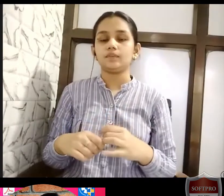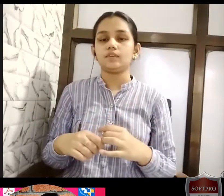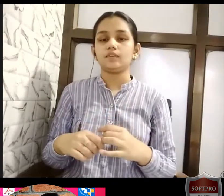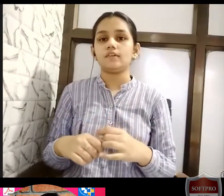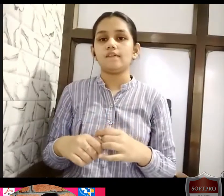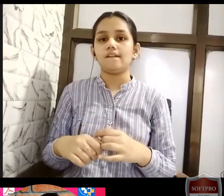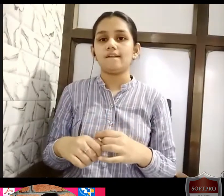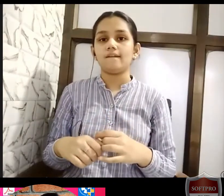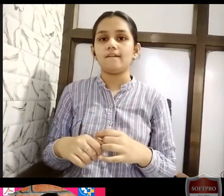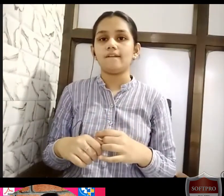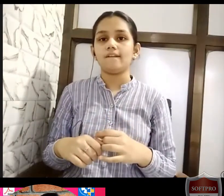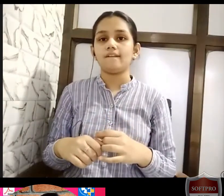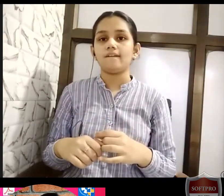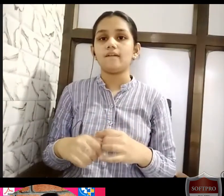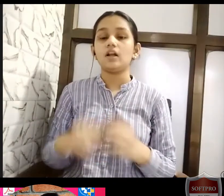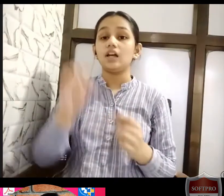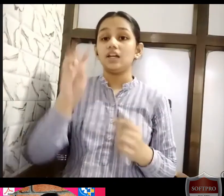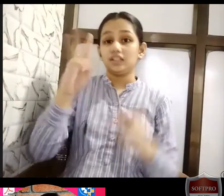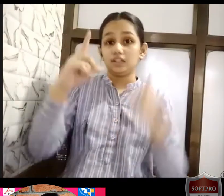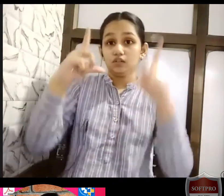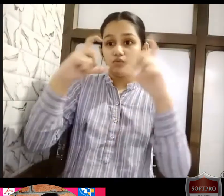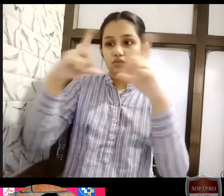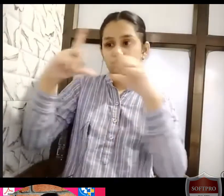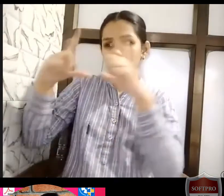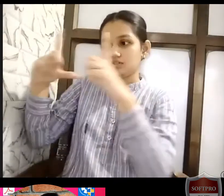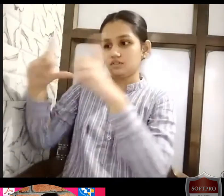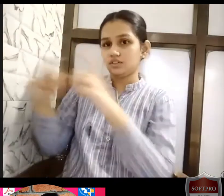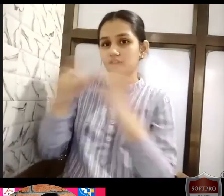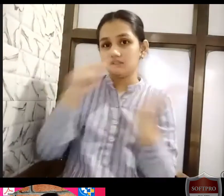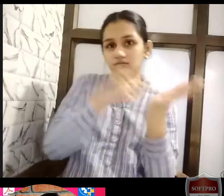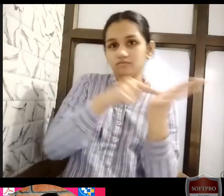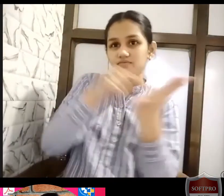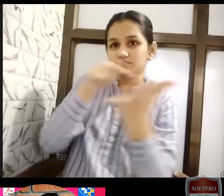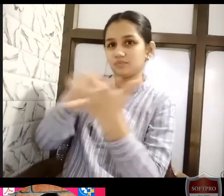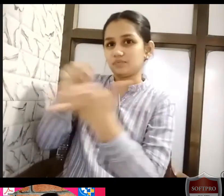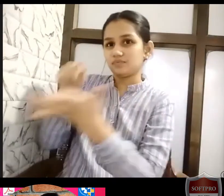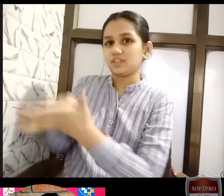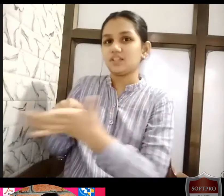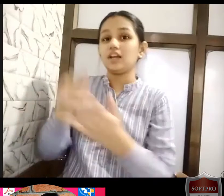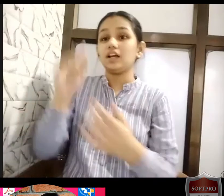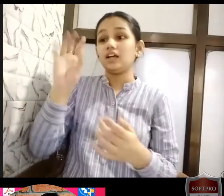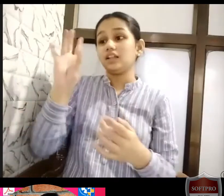You see I have got this three images. I click on this. I will come to this one.